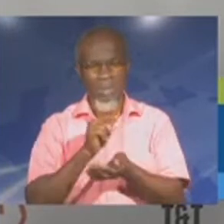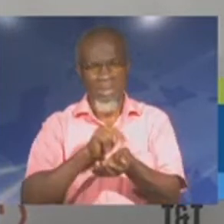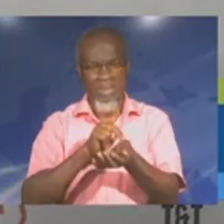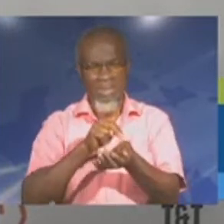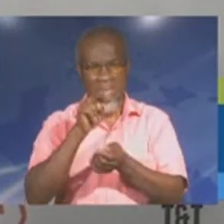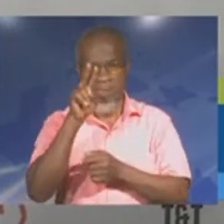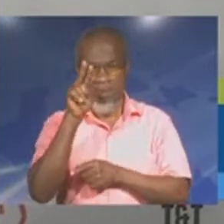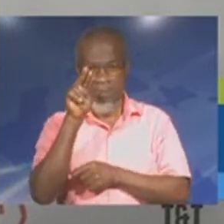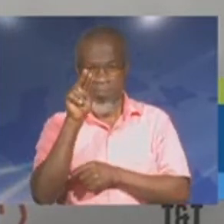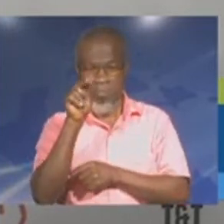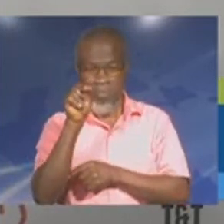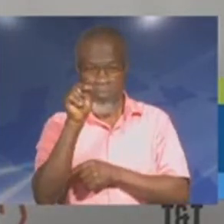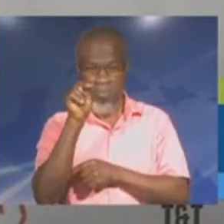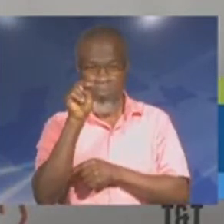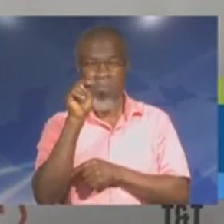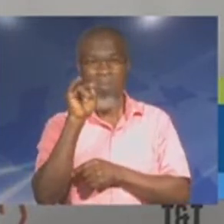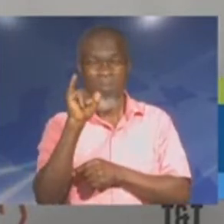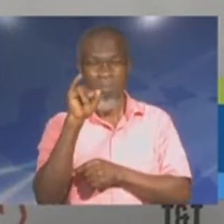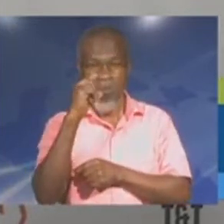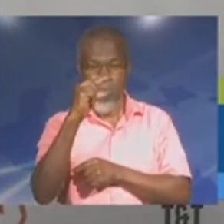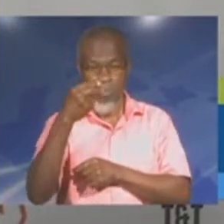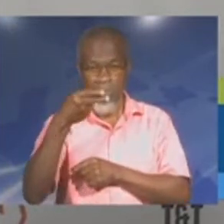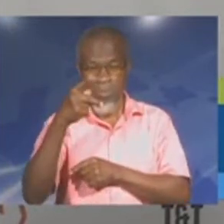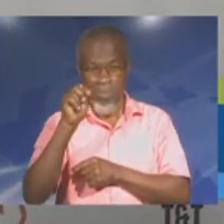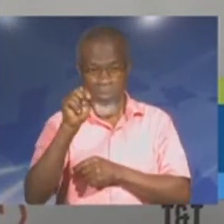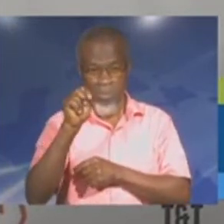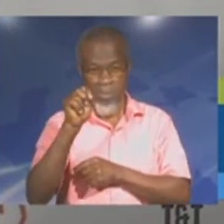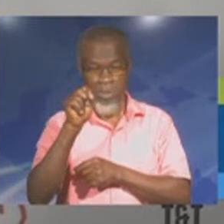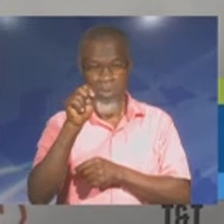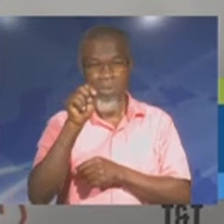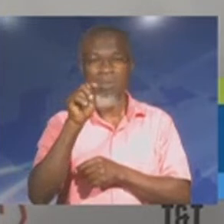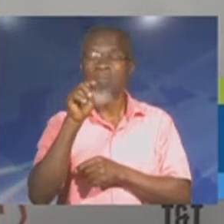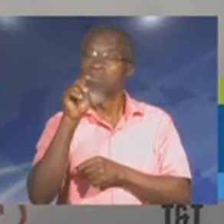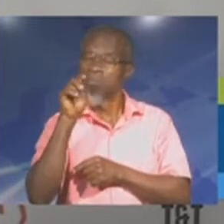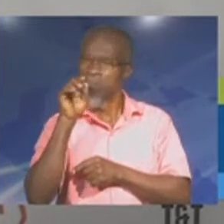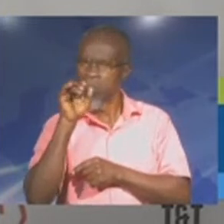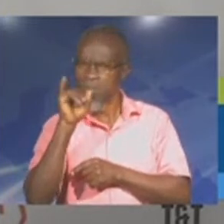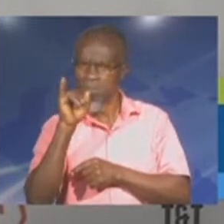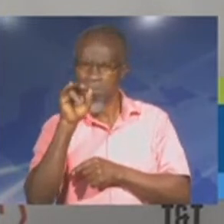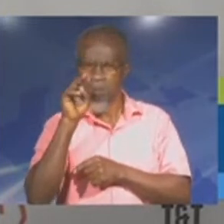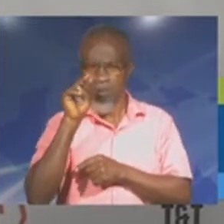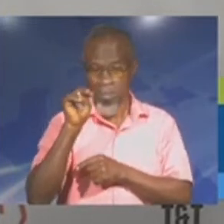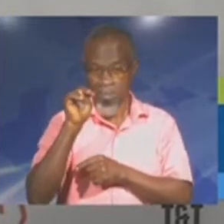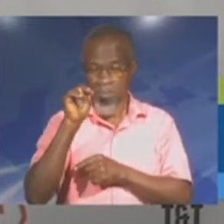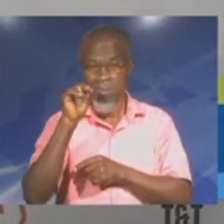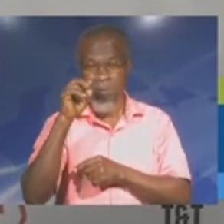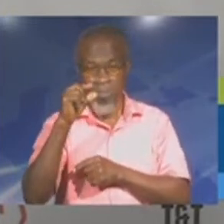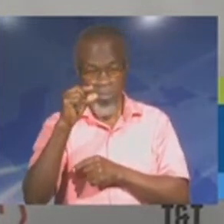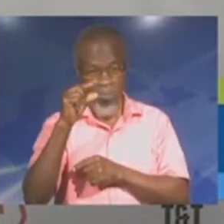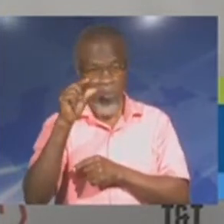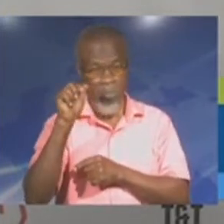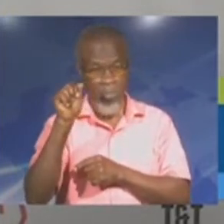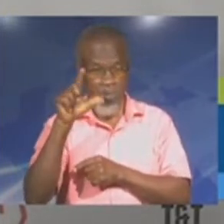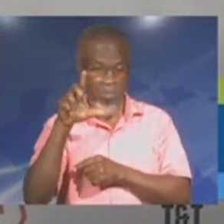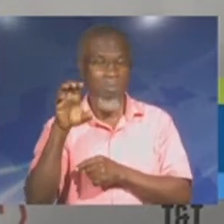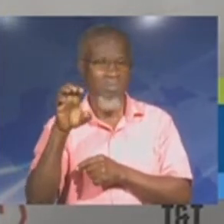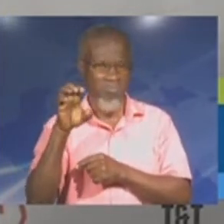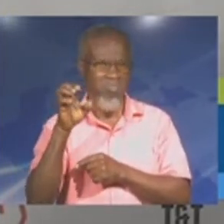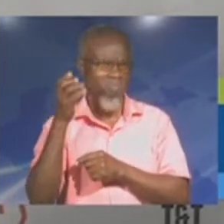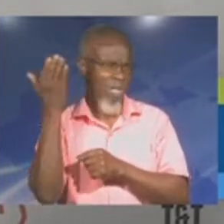specific theme, and 2022 is without exception. Our theme this year, as sanctioned by the ICN,